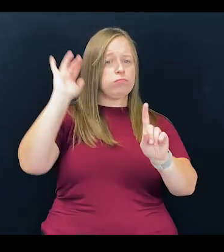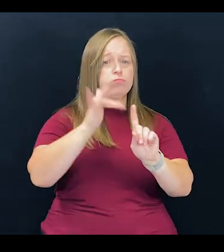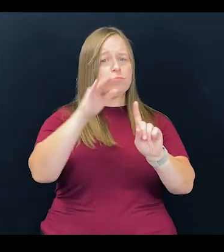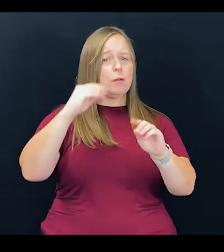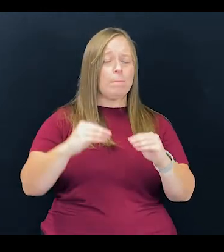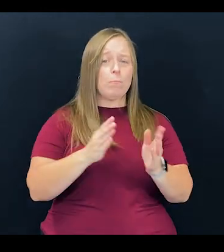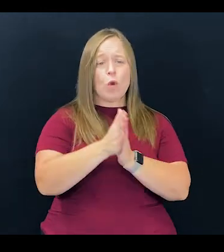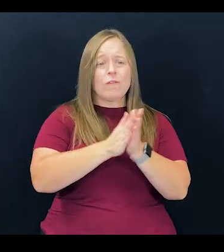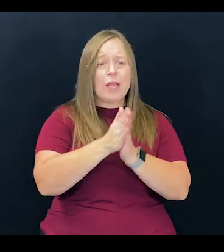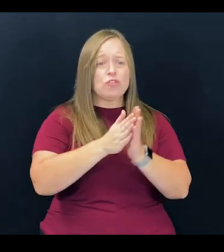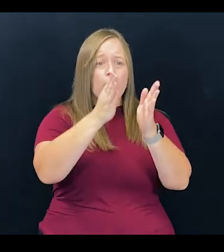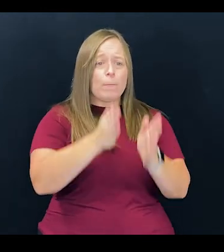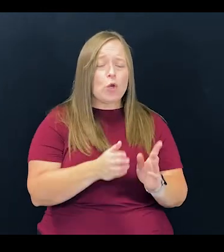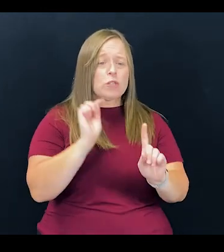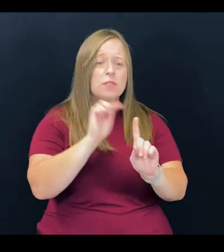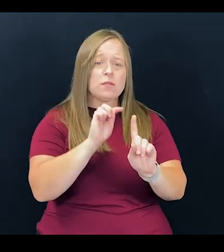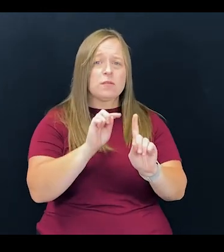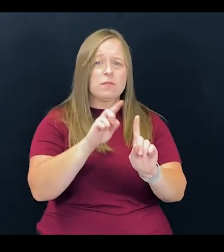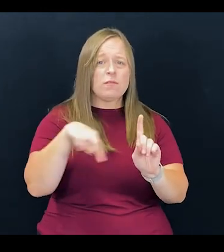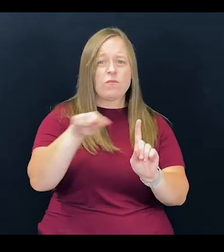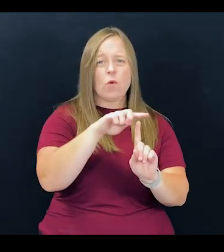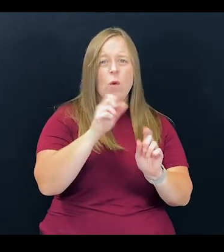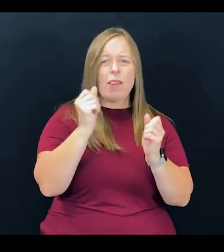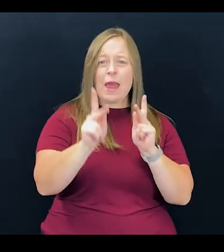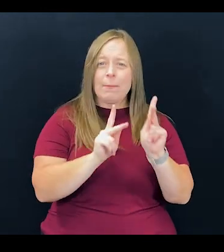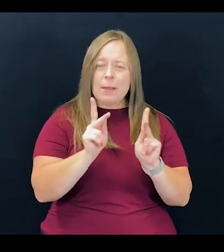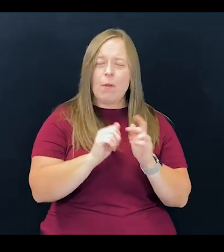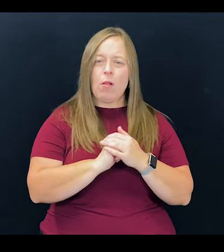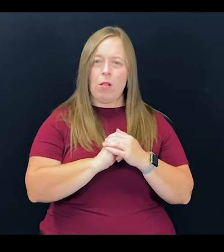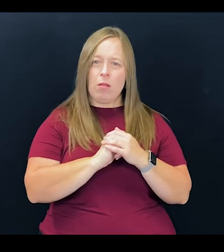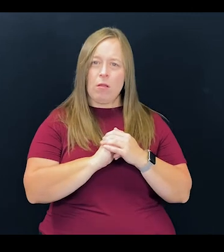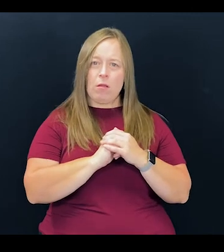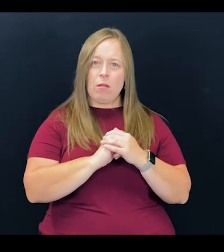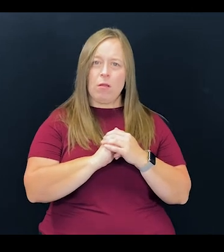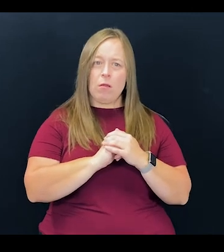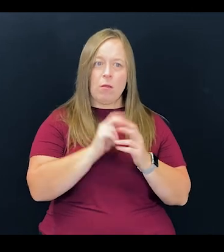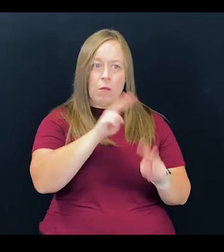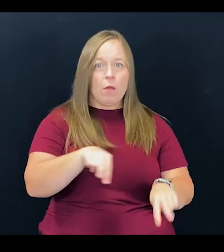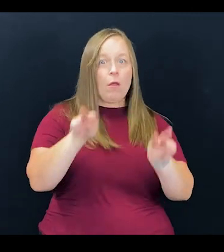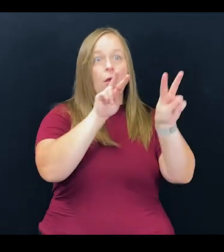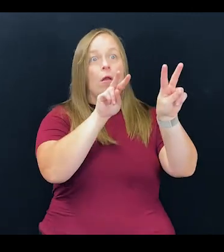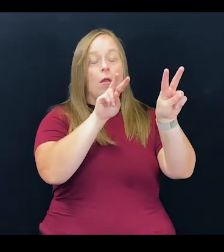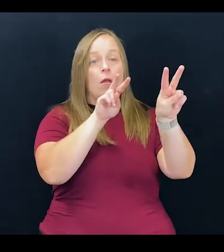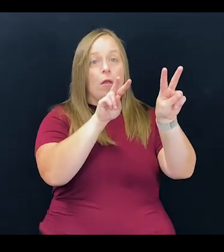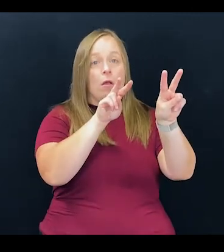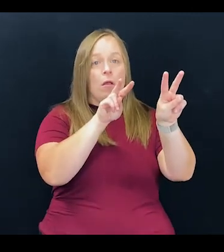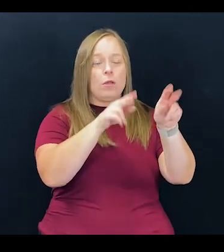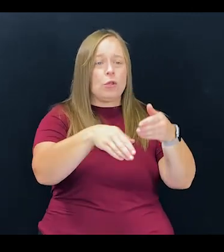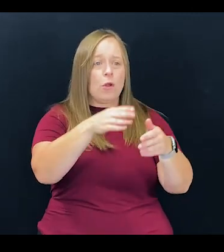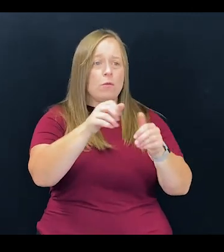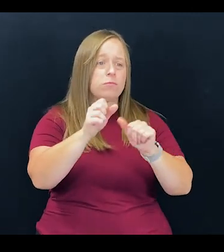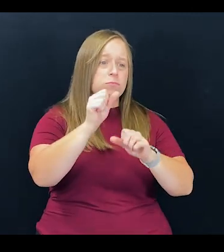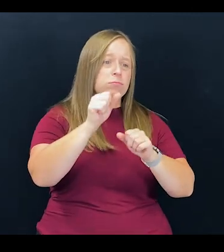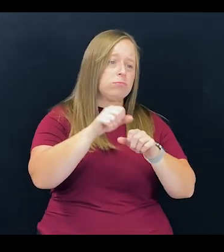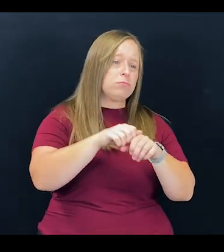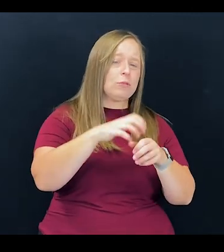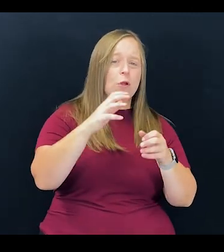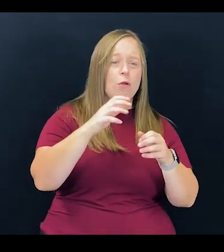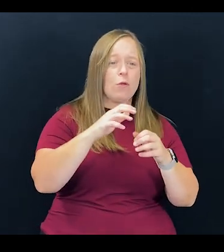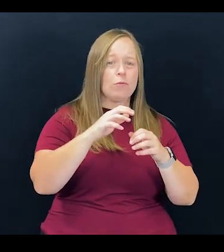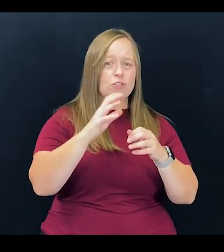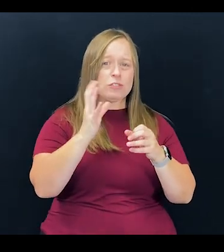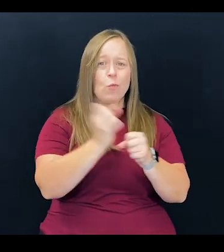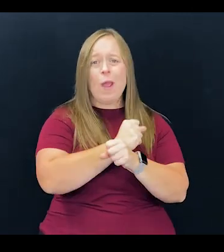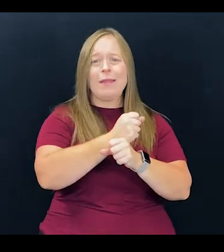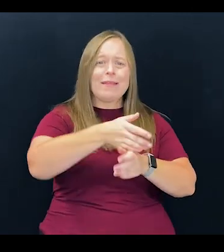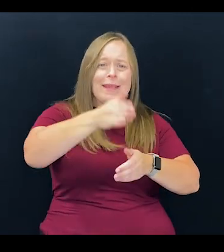inspirational or motivational source for lots of people. The one who pulls in at the end and